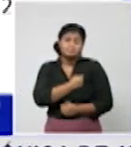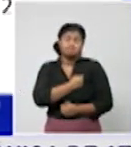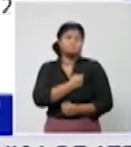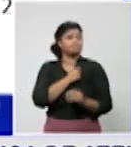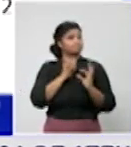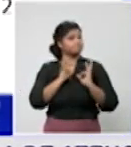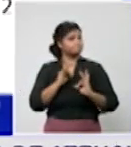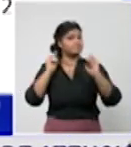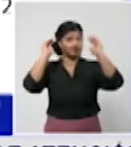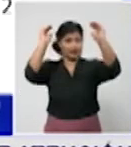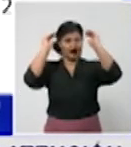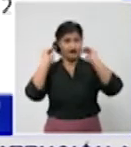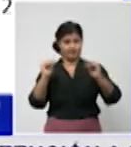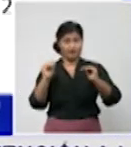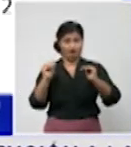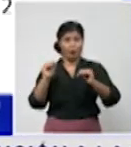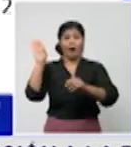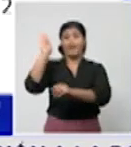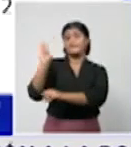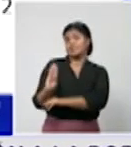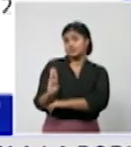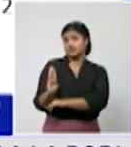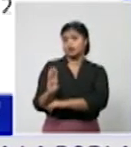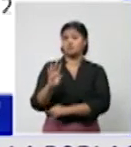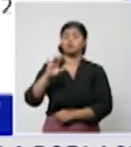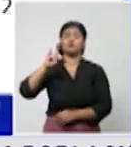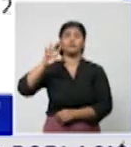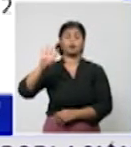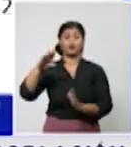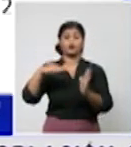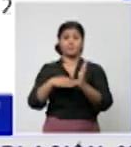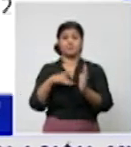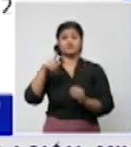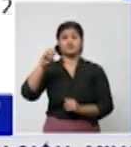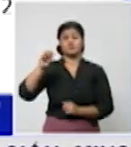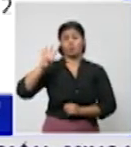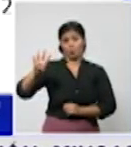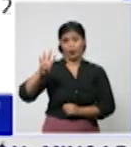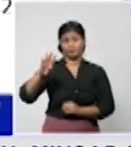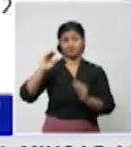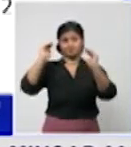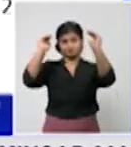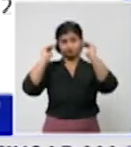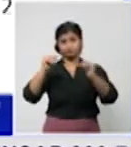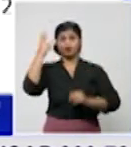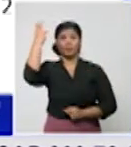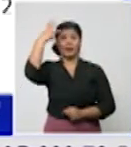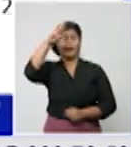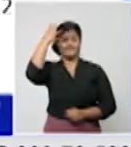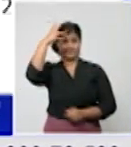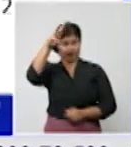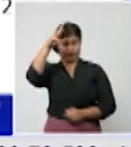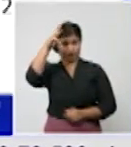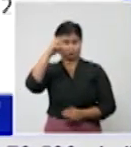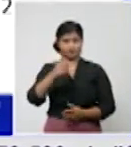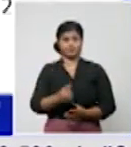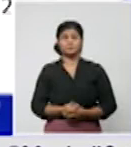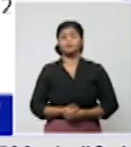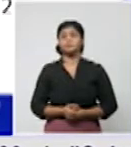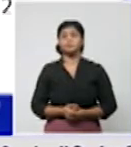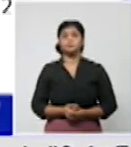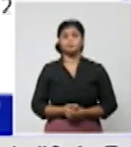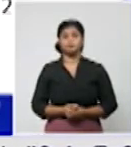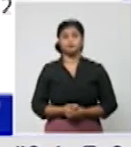by the staff of the Monitoring Center and the effort to show everyone that this is not a simple flu. As I have heard some people